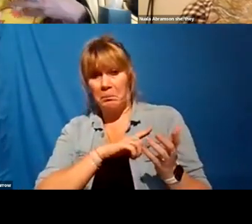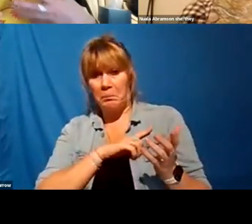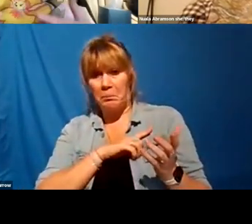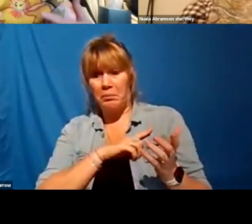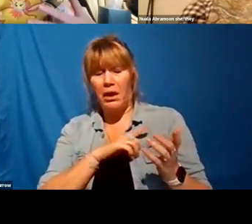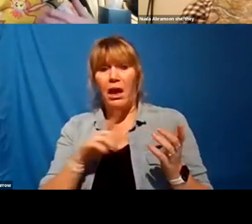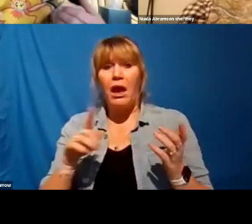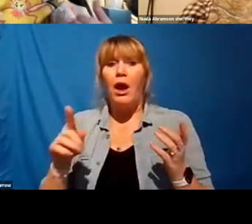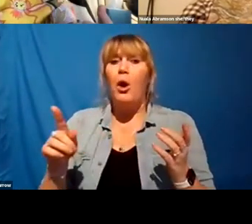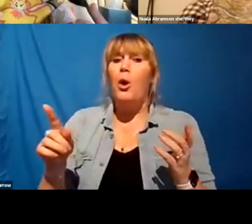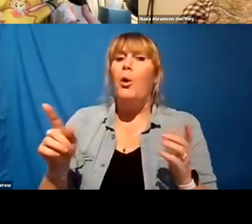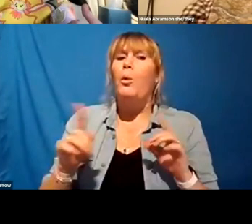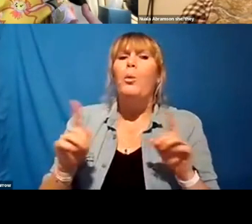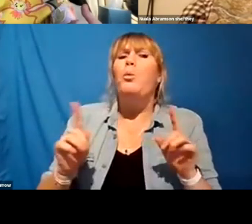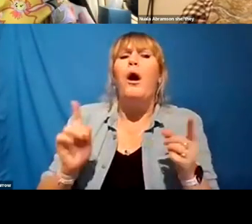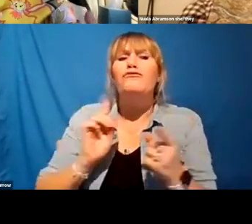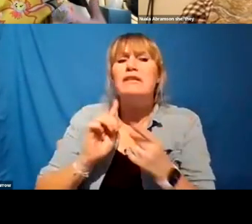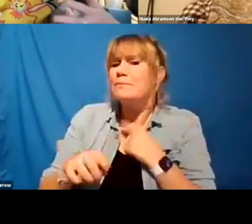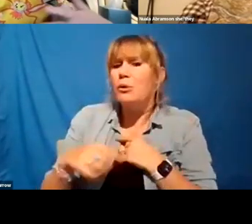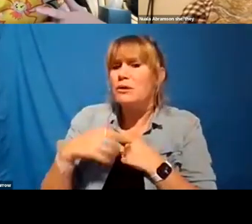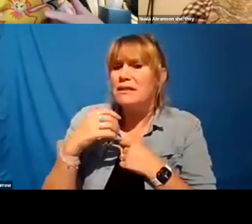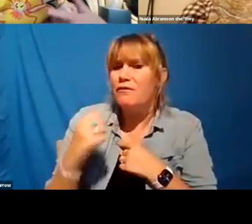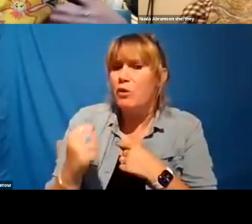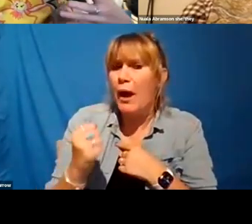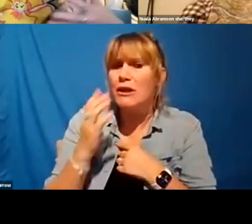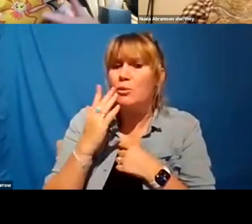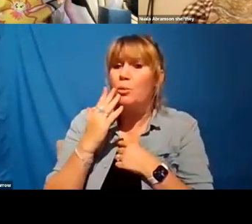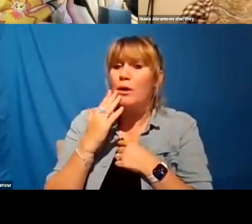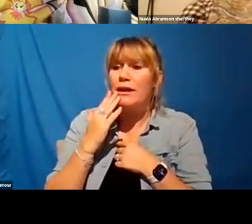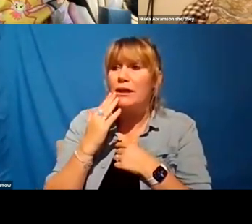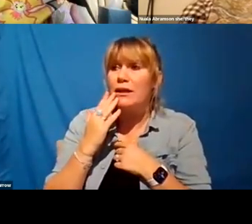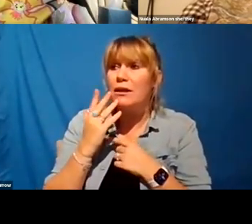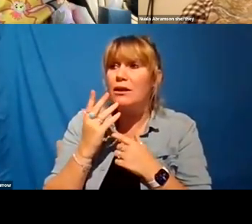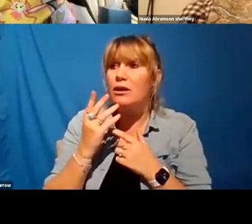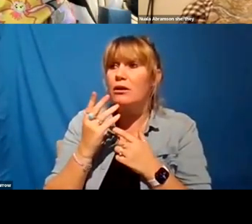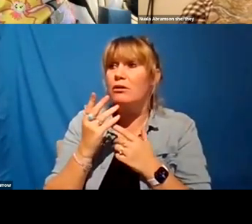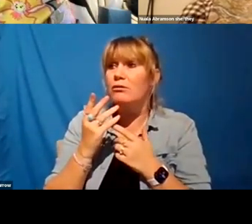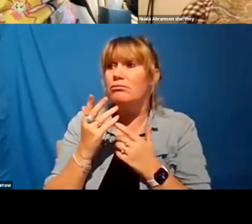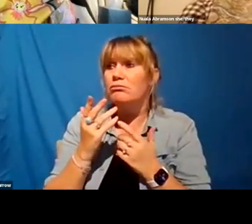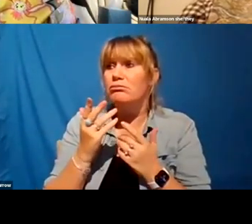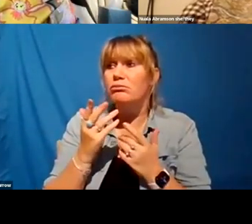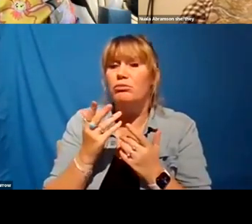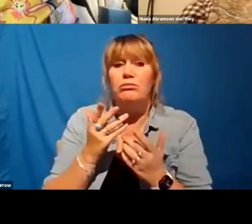what kind of responses have you had when you've chosen, you know, that you've chosen this form?